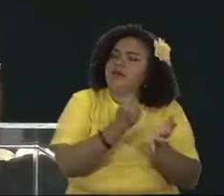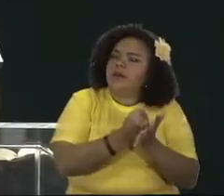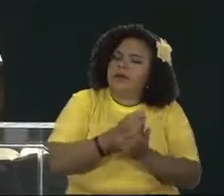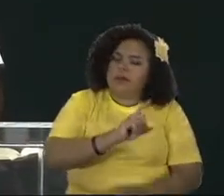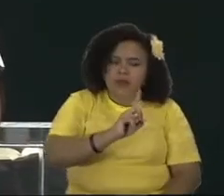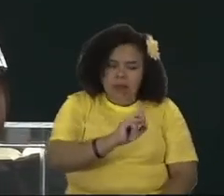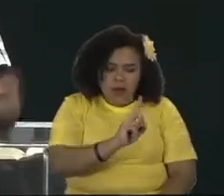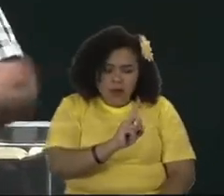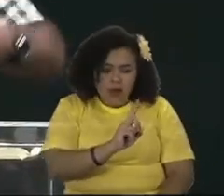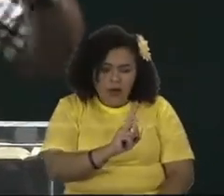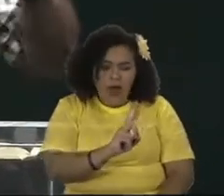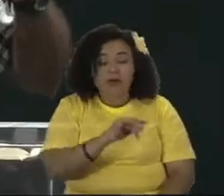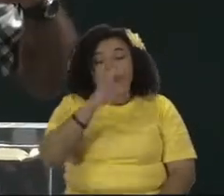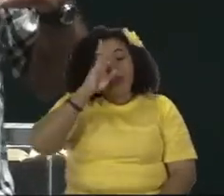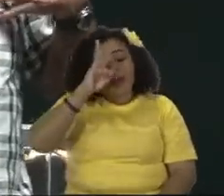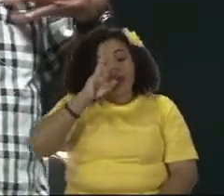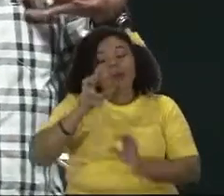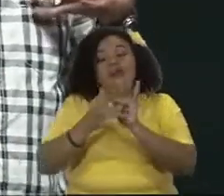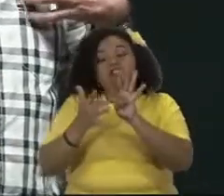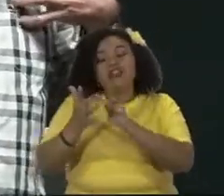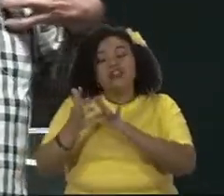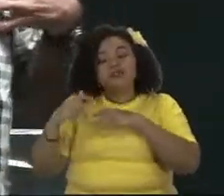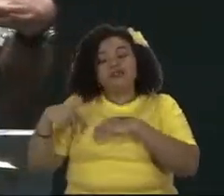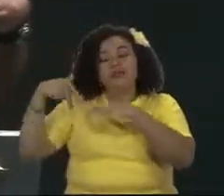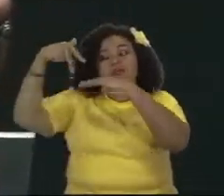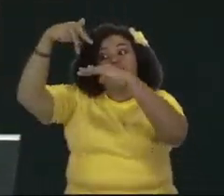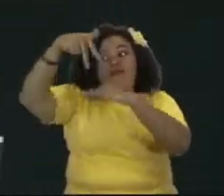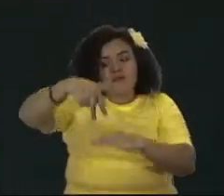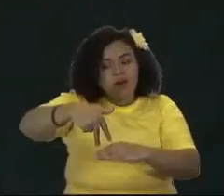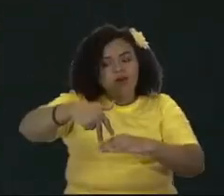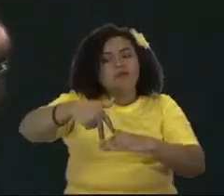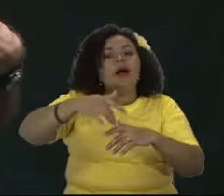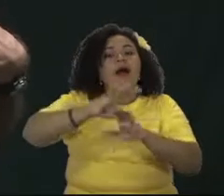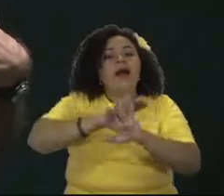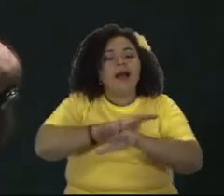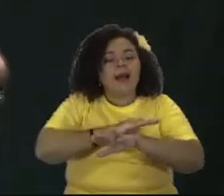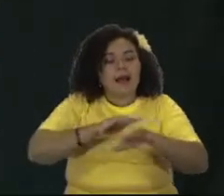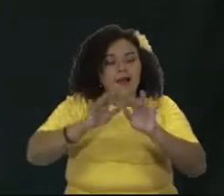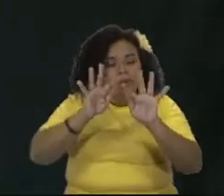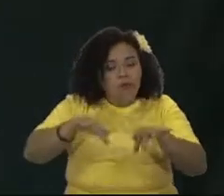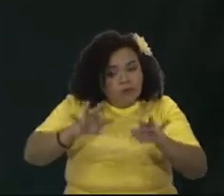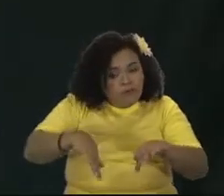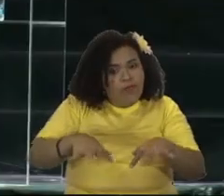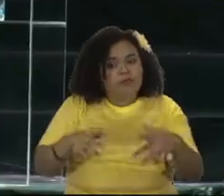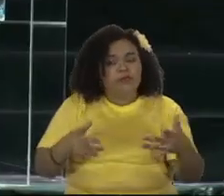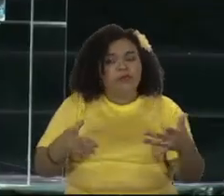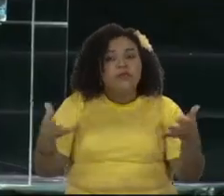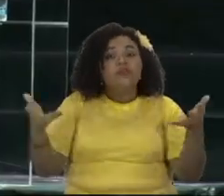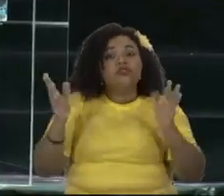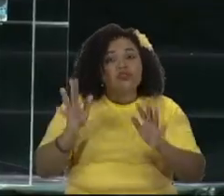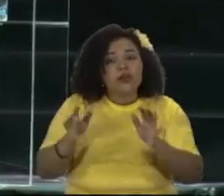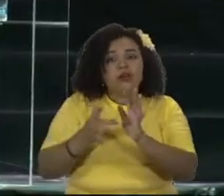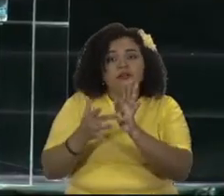Jesus has ended up the Old Testament. He was the only one to fulfill it.